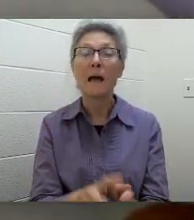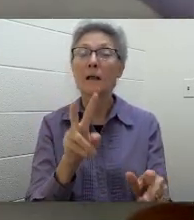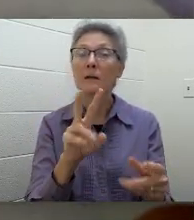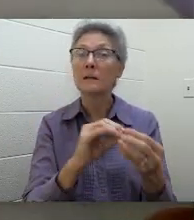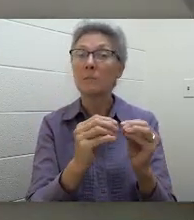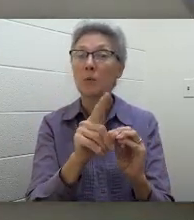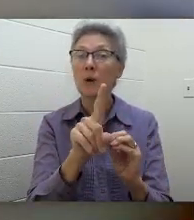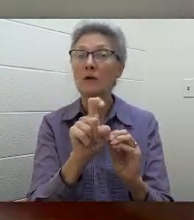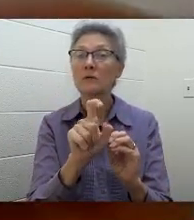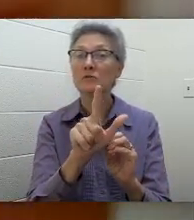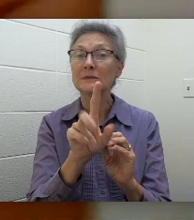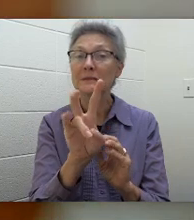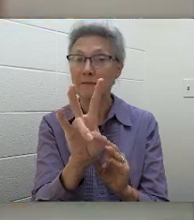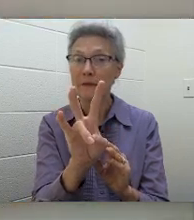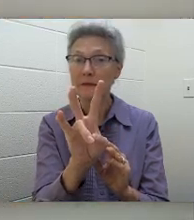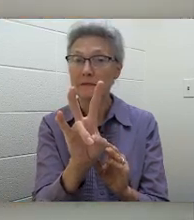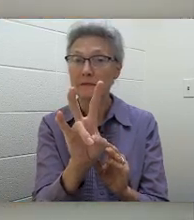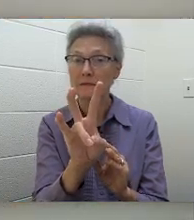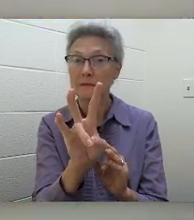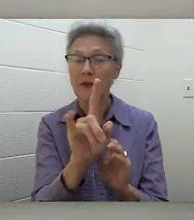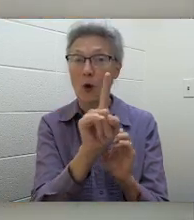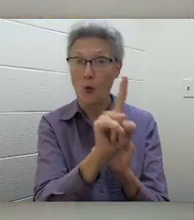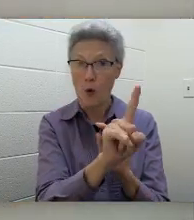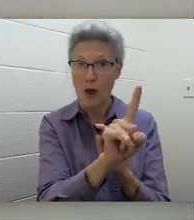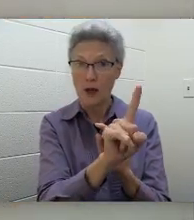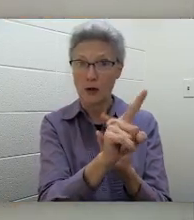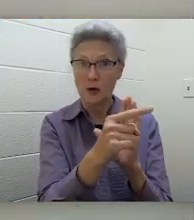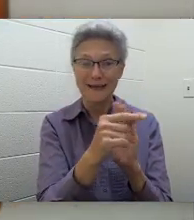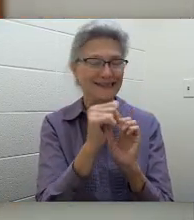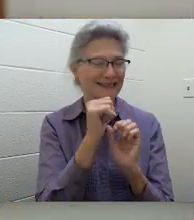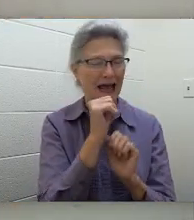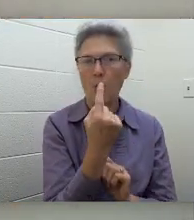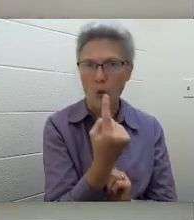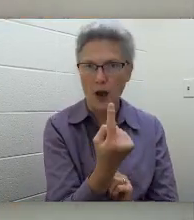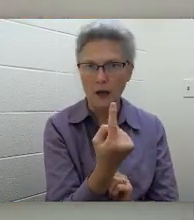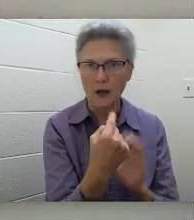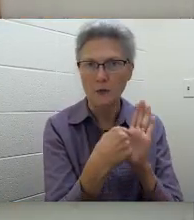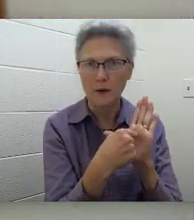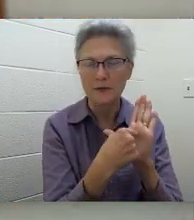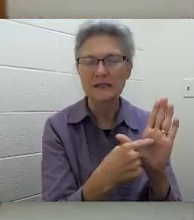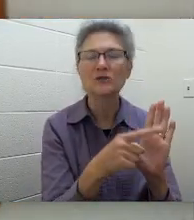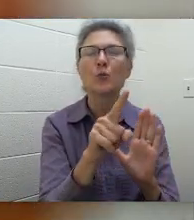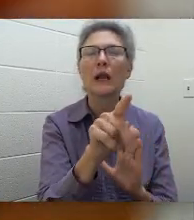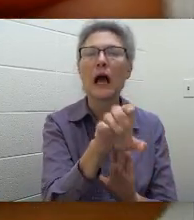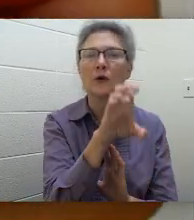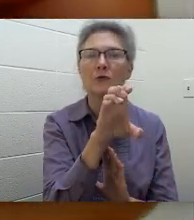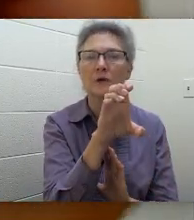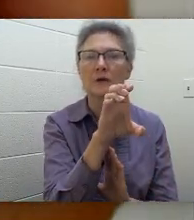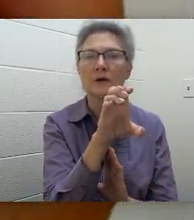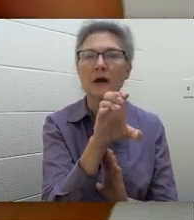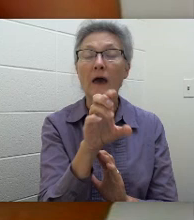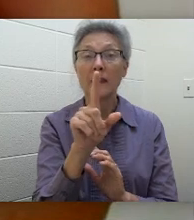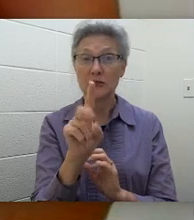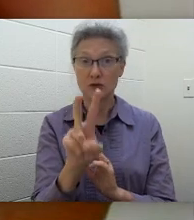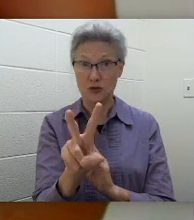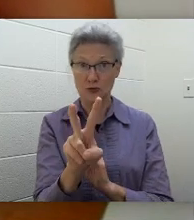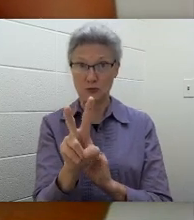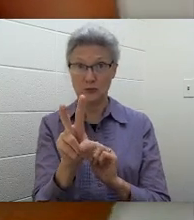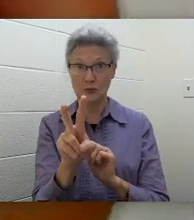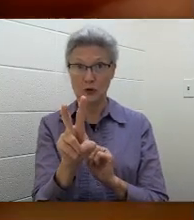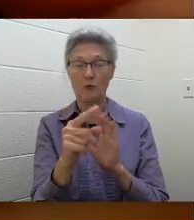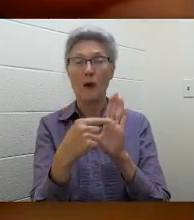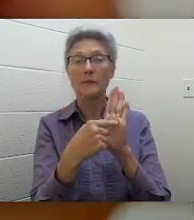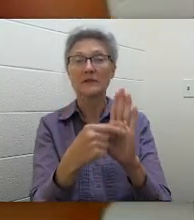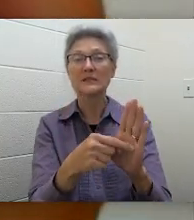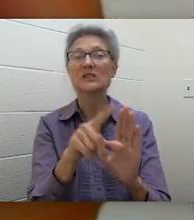number 127, this 1 here isn't a 1, it represents 100. This 2